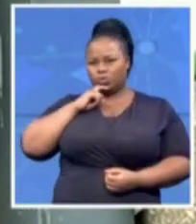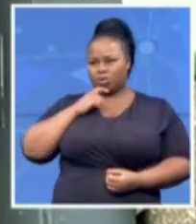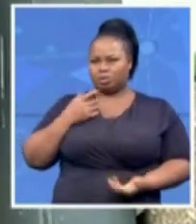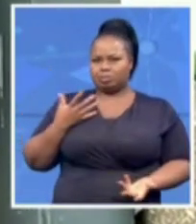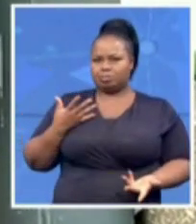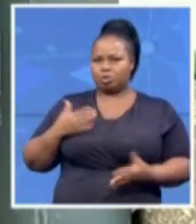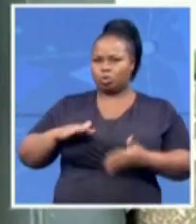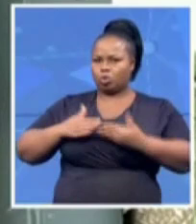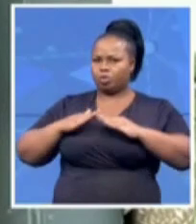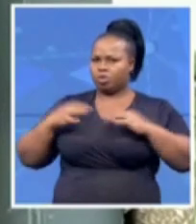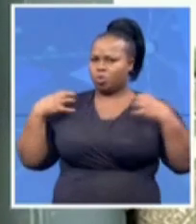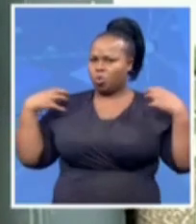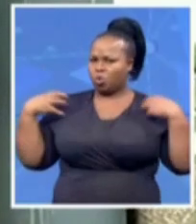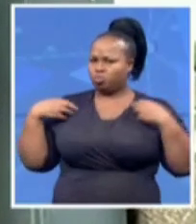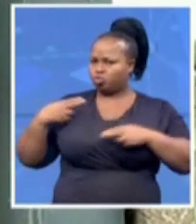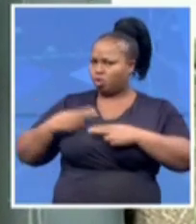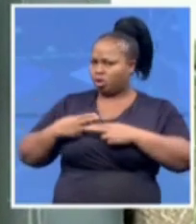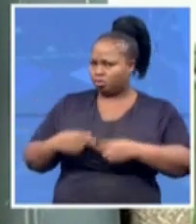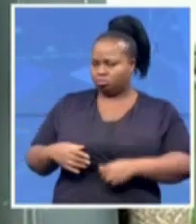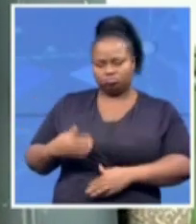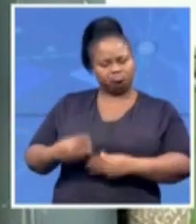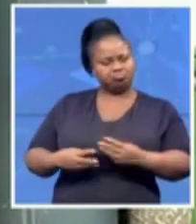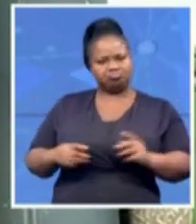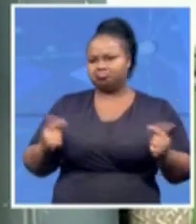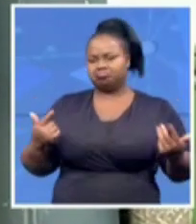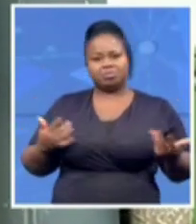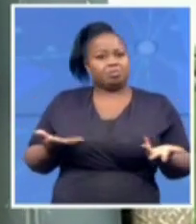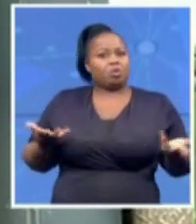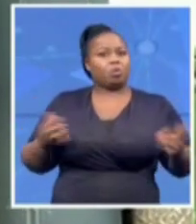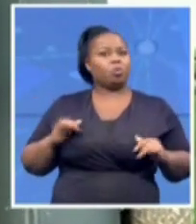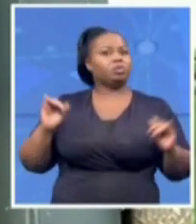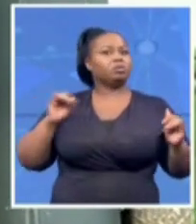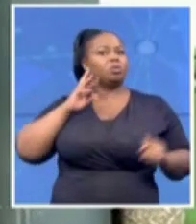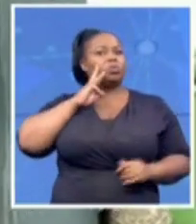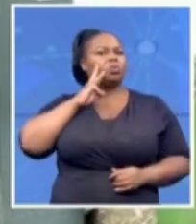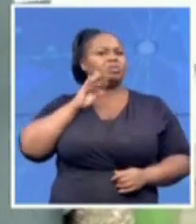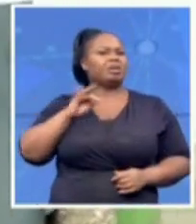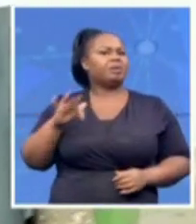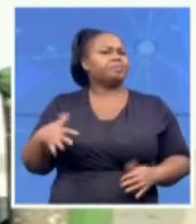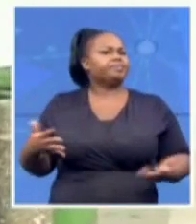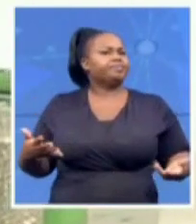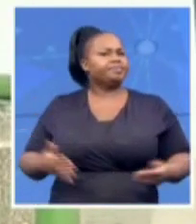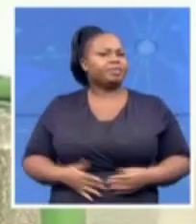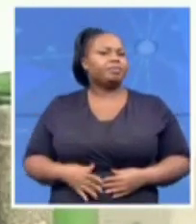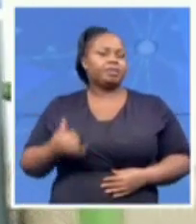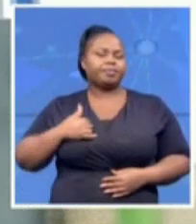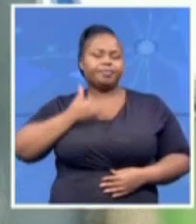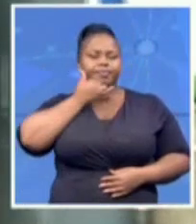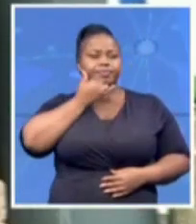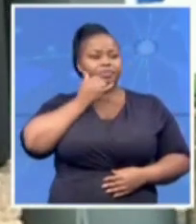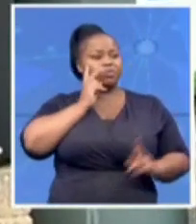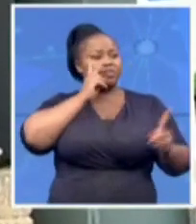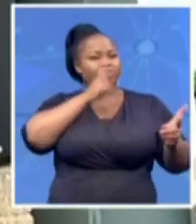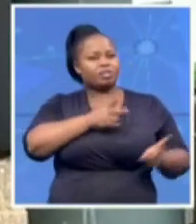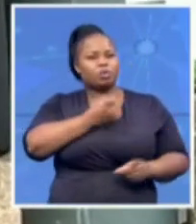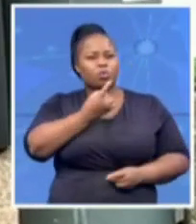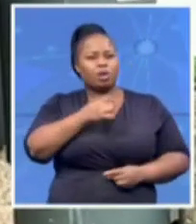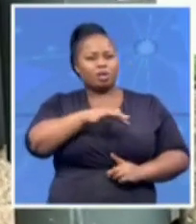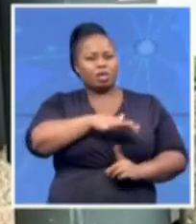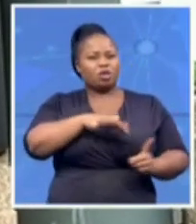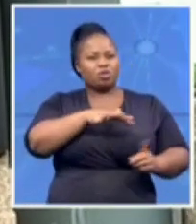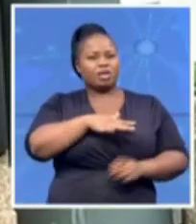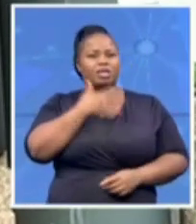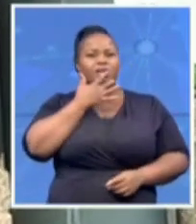work where there is no water. I'm very grateful that when we visited one place in Claremont, there was no electricity, and we spoke